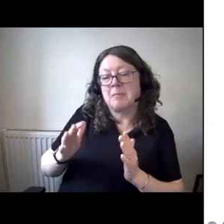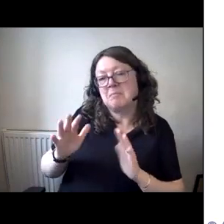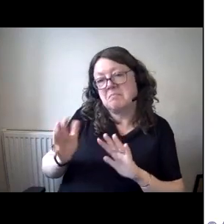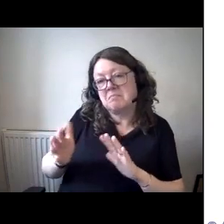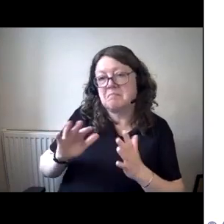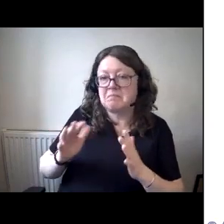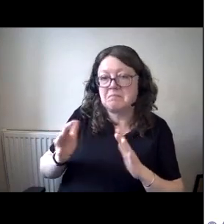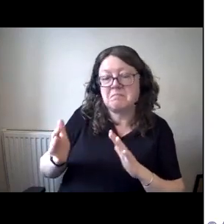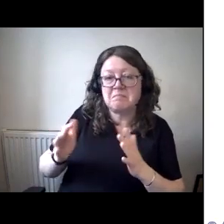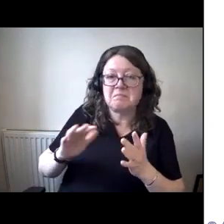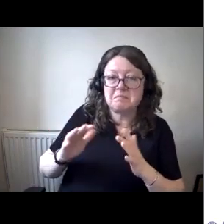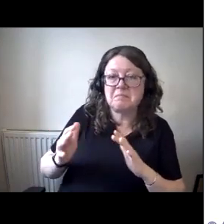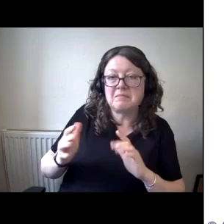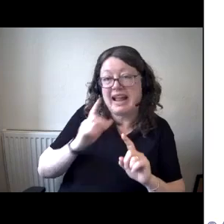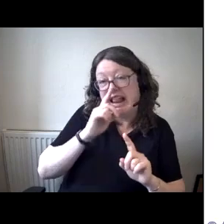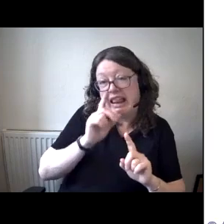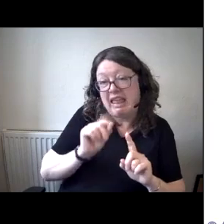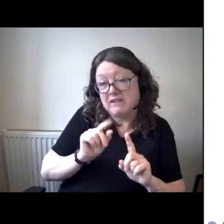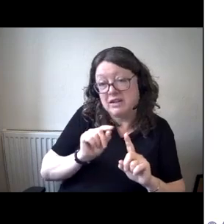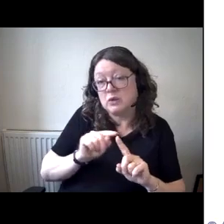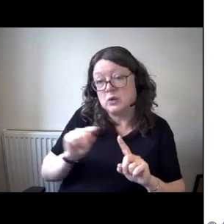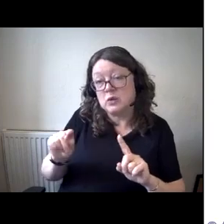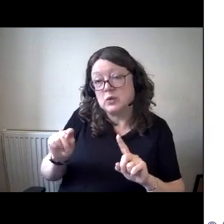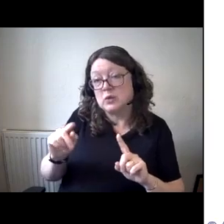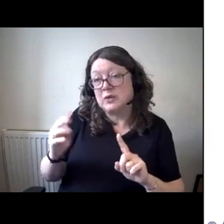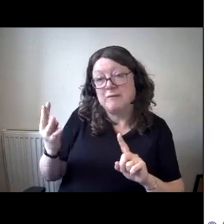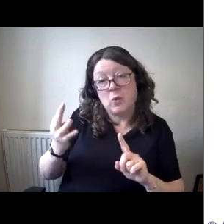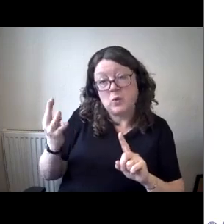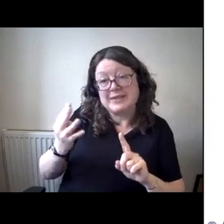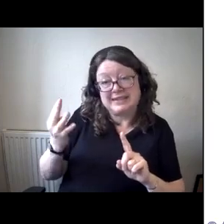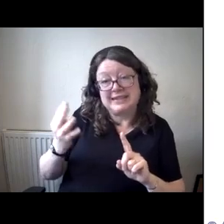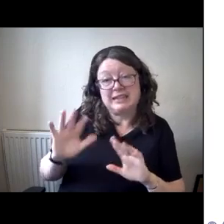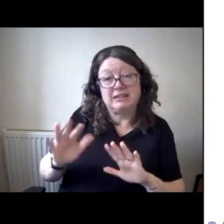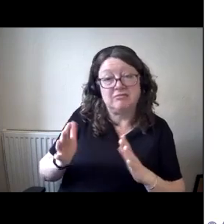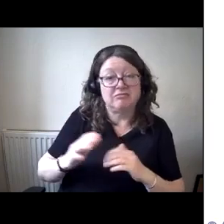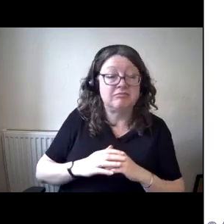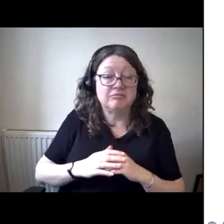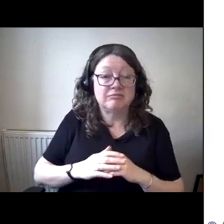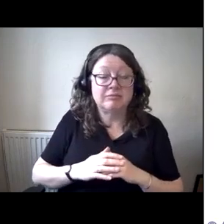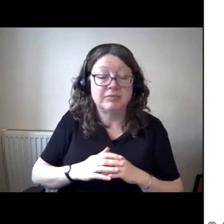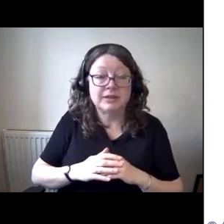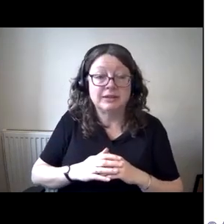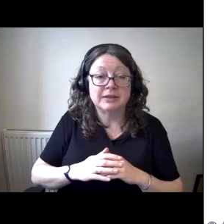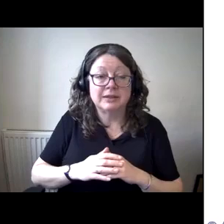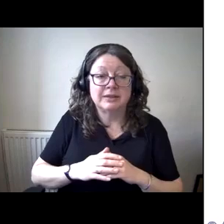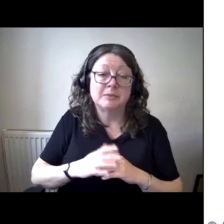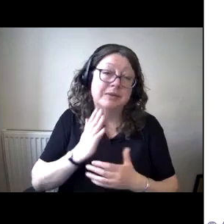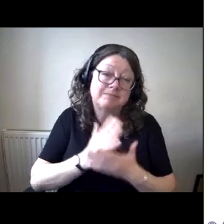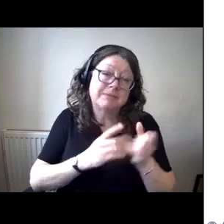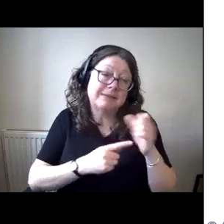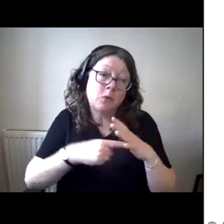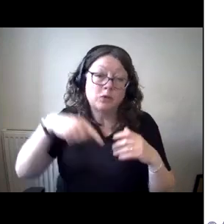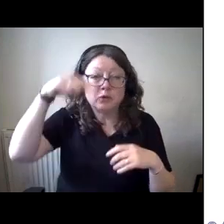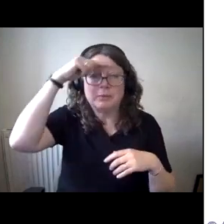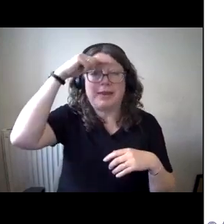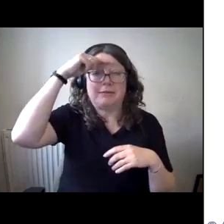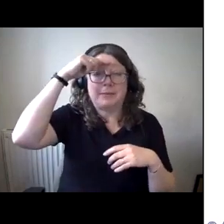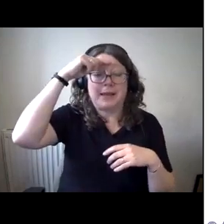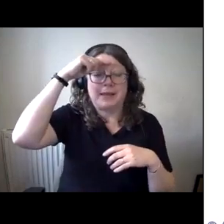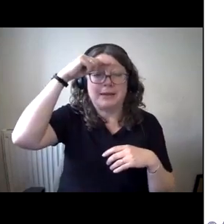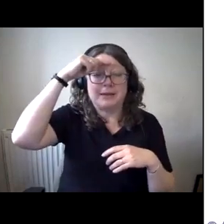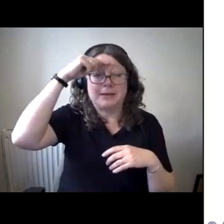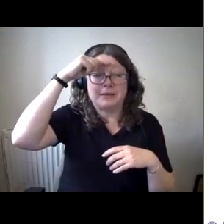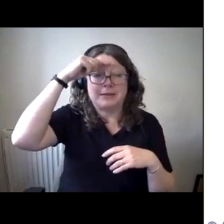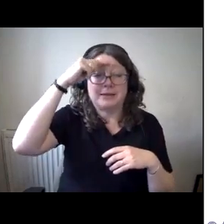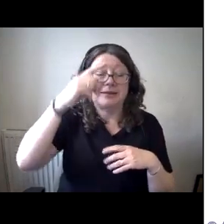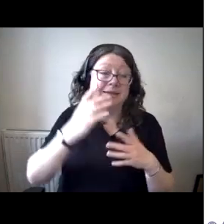in lines of those with 11, 12, 13, 14-year-olds. So again, just thinking about that, because I certainly think that that's